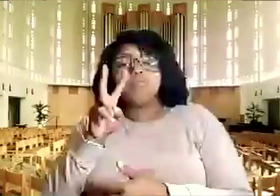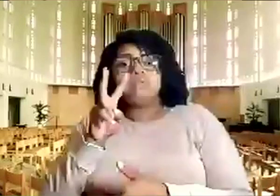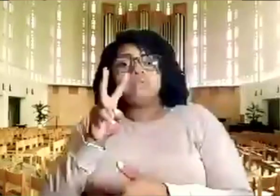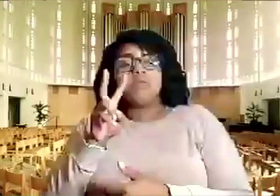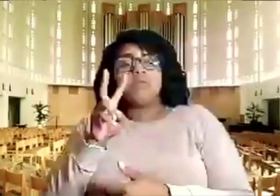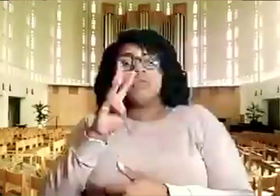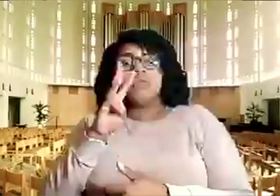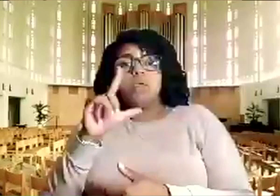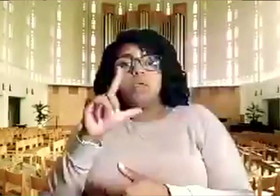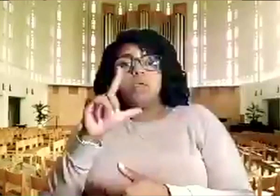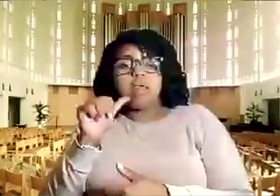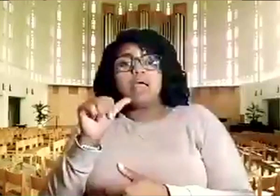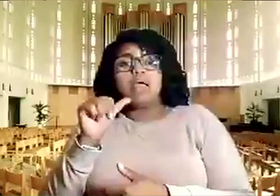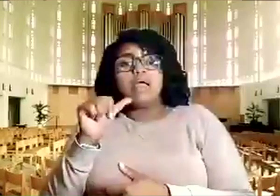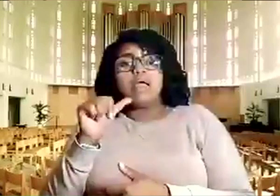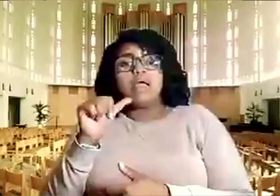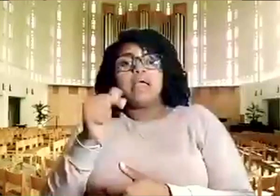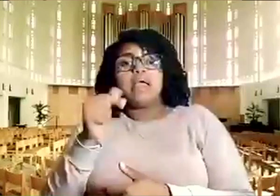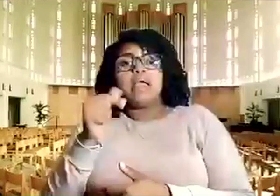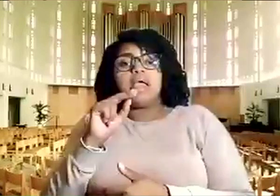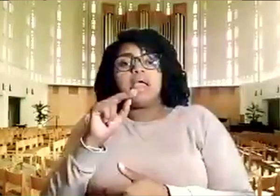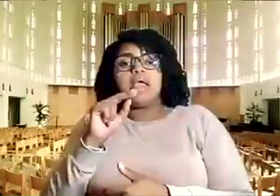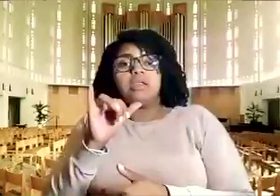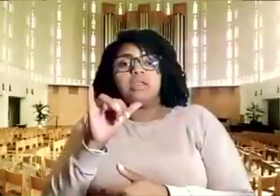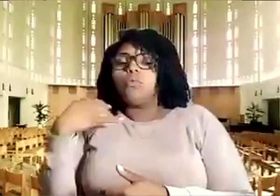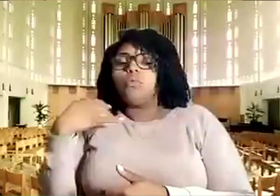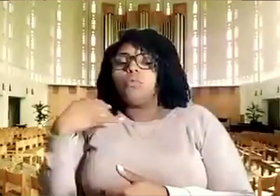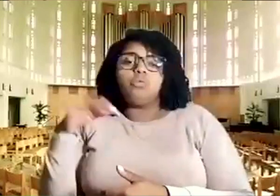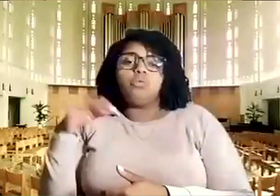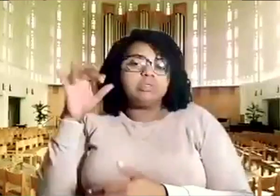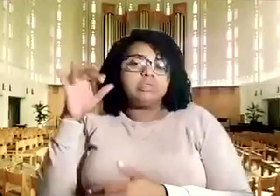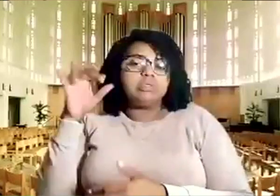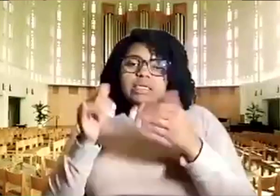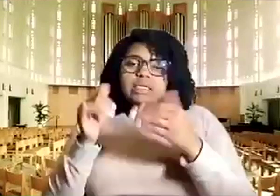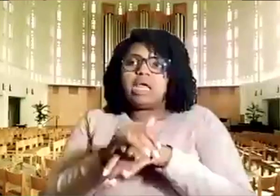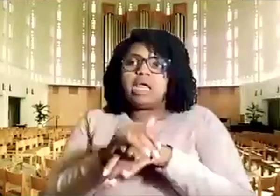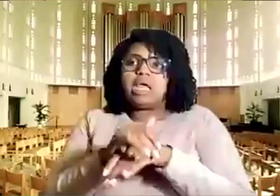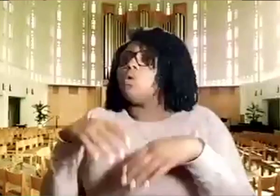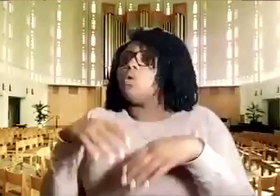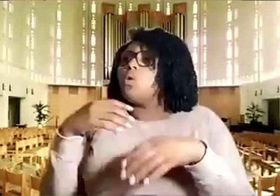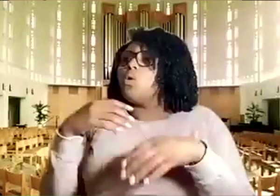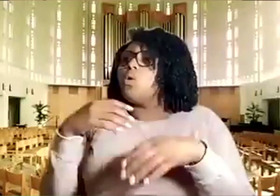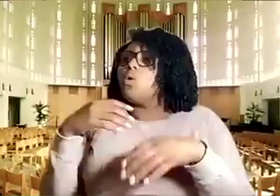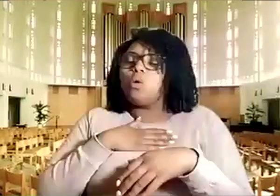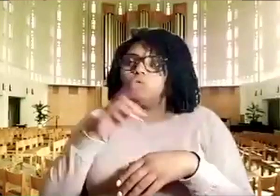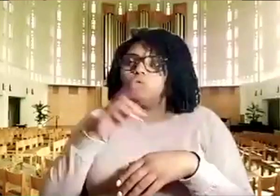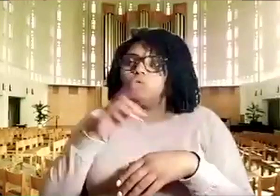been there, my God. I wonder what we owe Abishag.